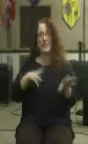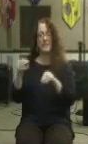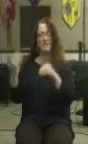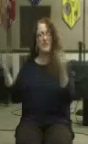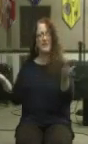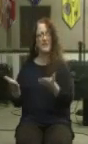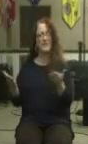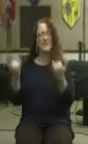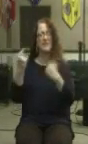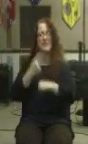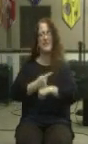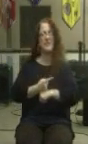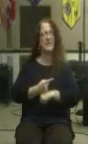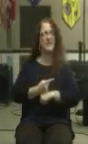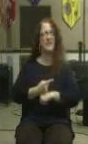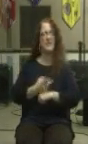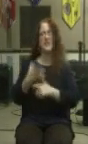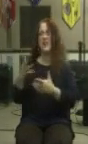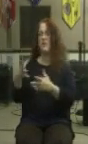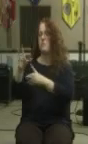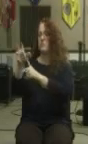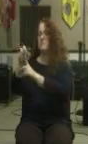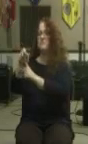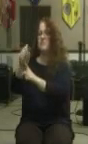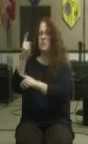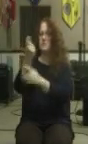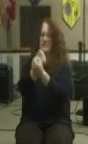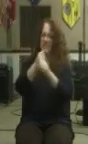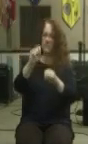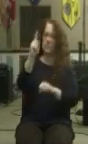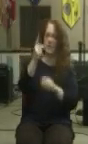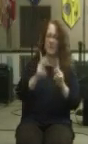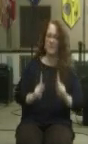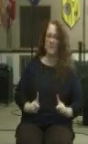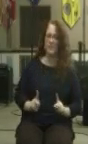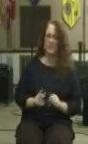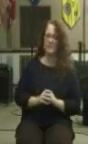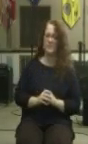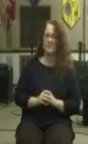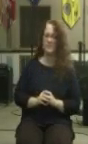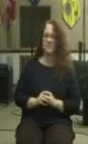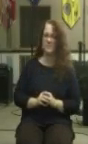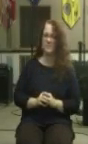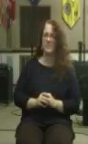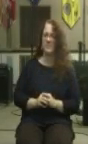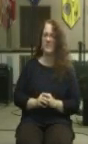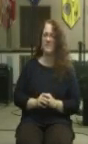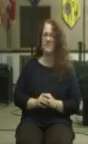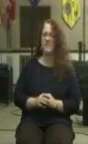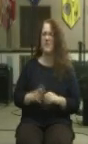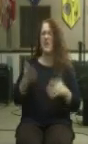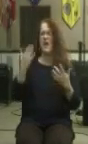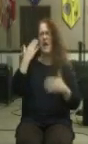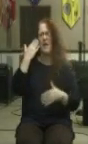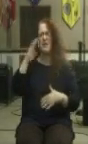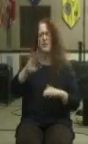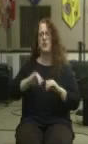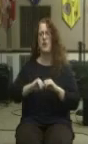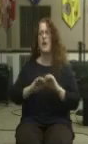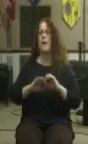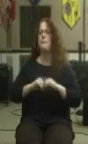Can you leave out of here today? I'm called to reach one. See, I already hear some of the things that y'all are